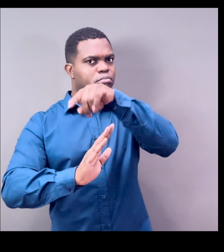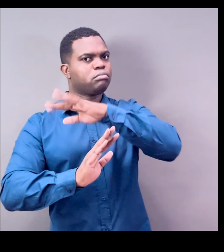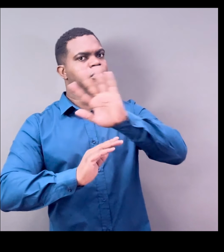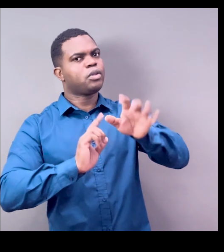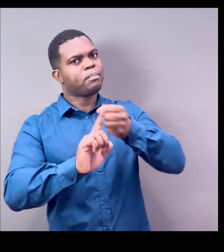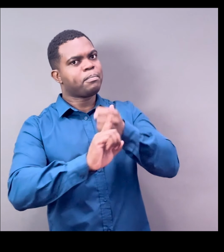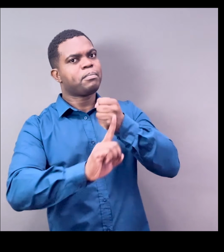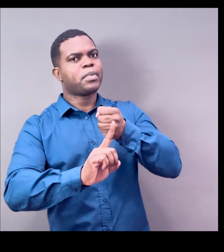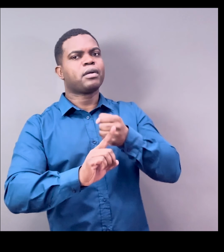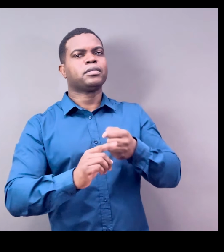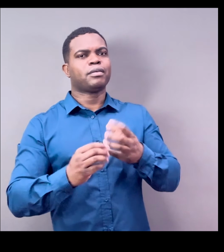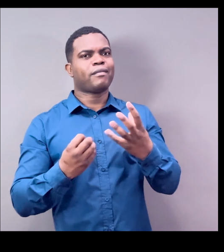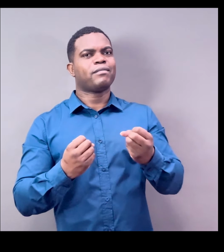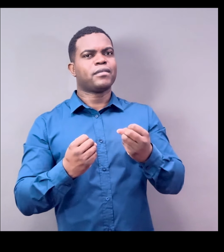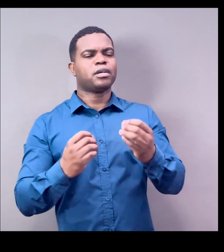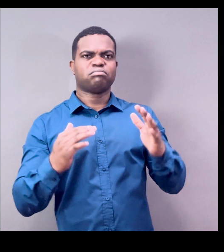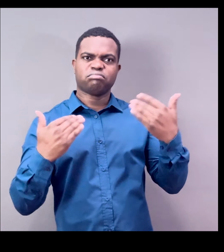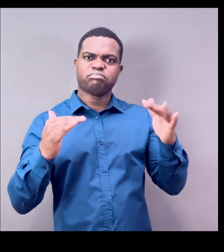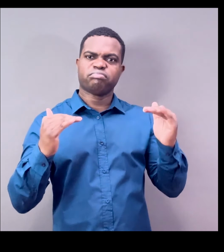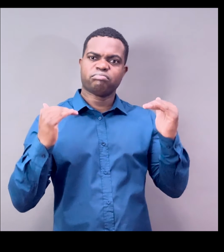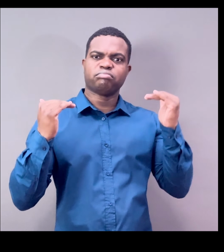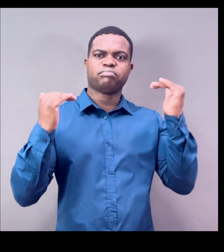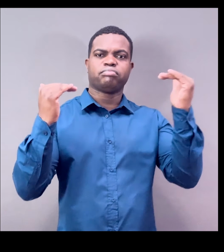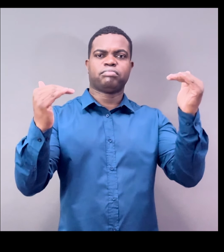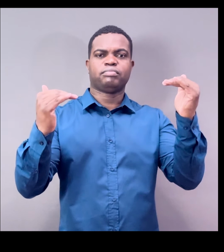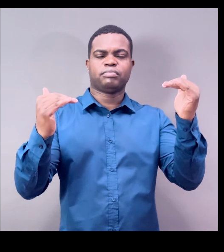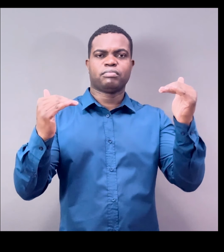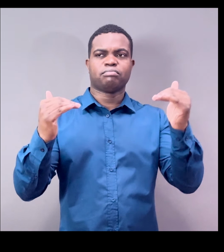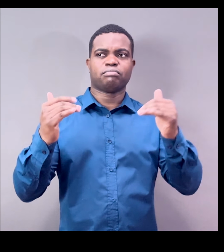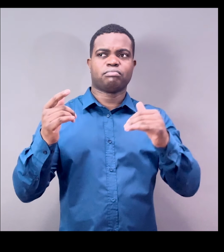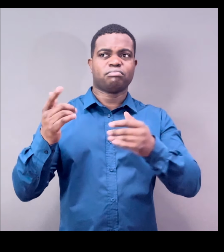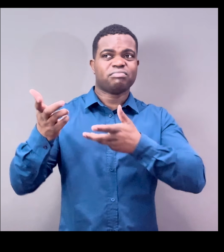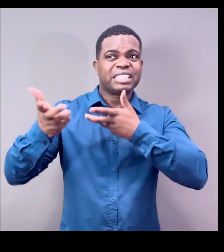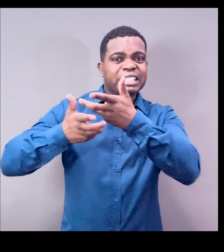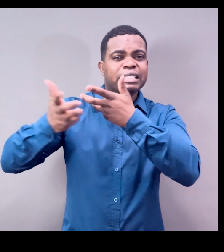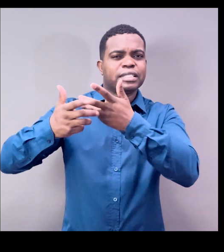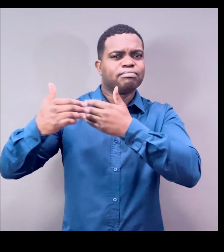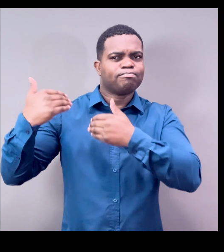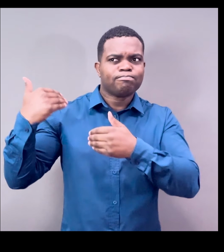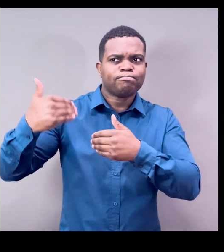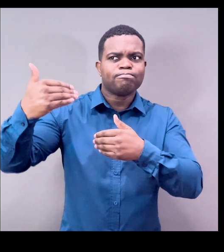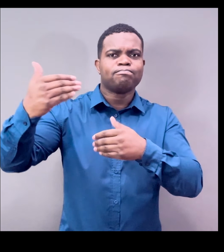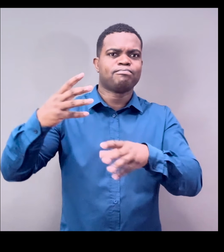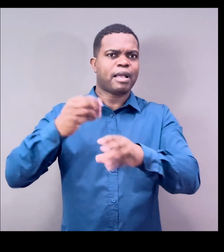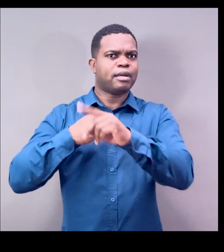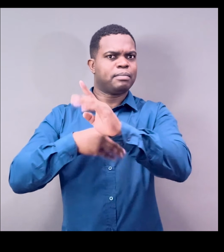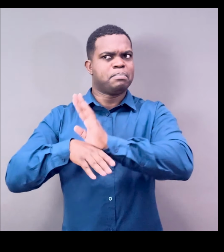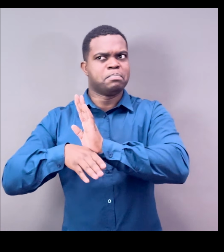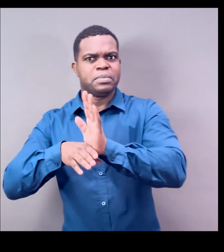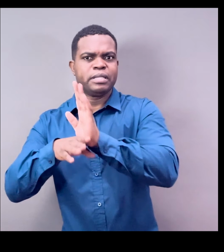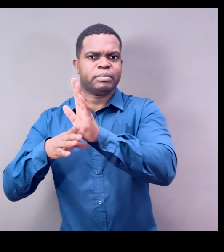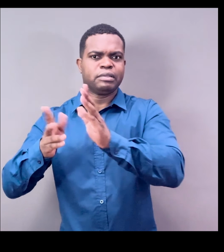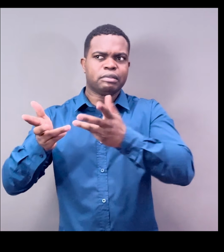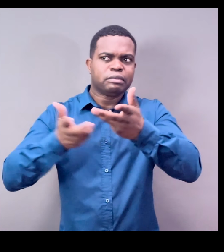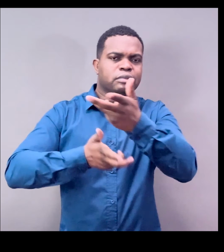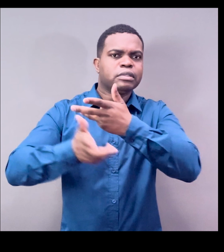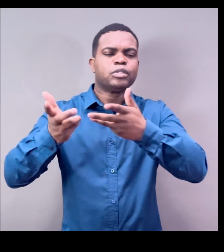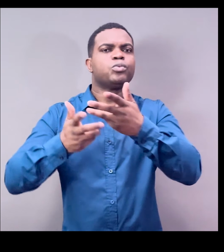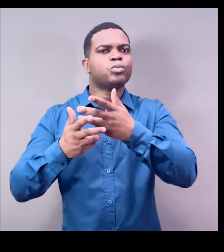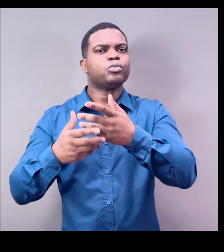the project outcomes, and they are highly engaged on whatever you are